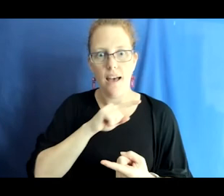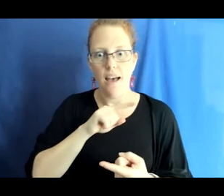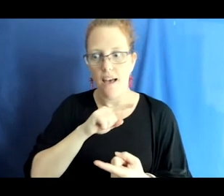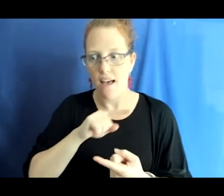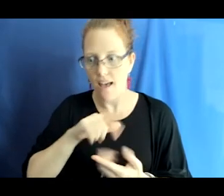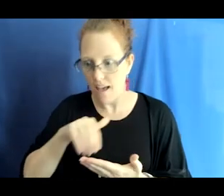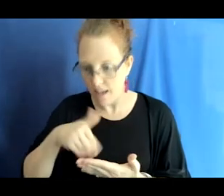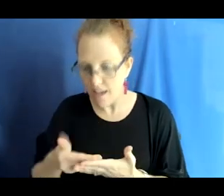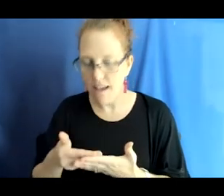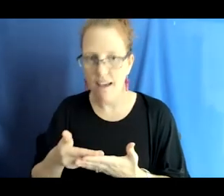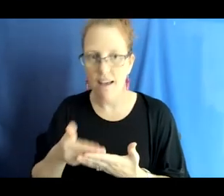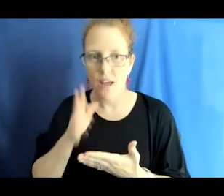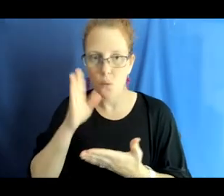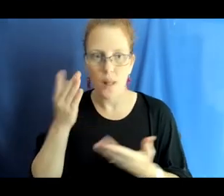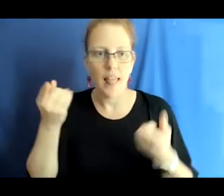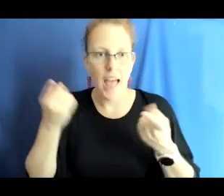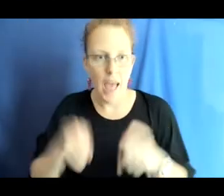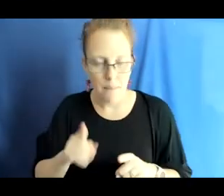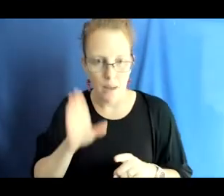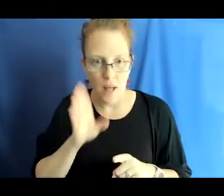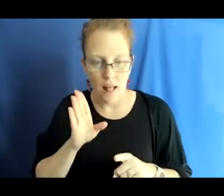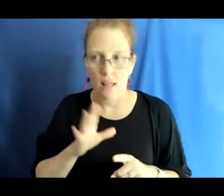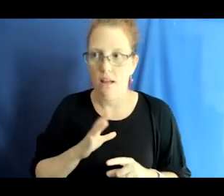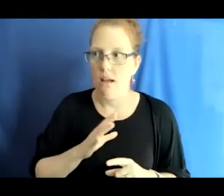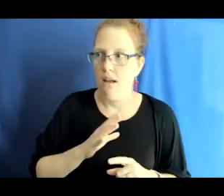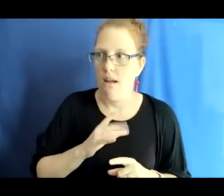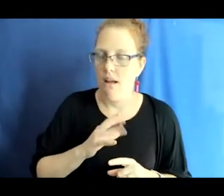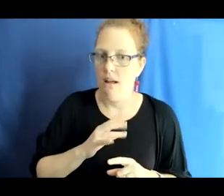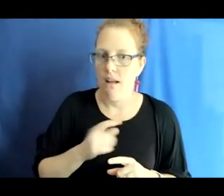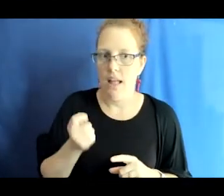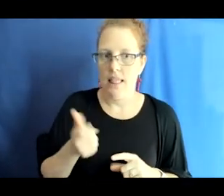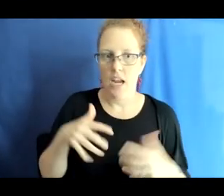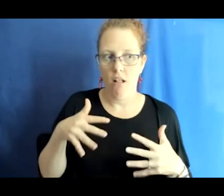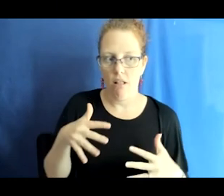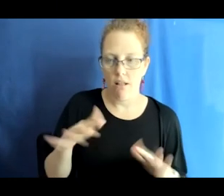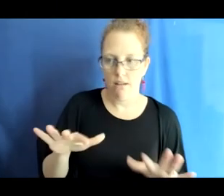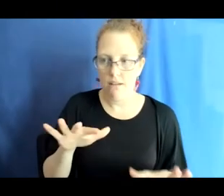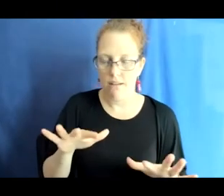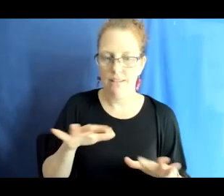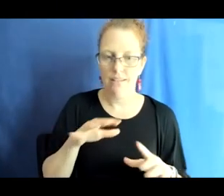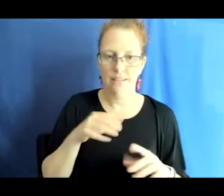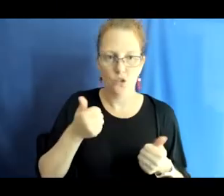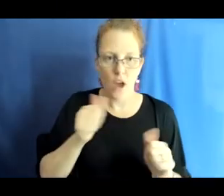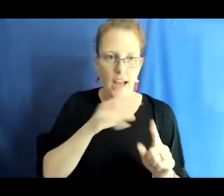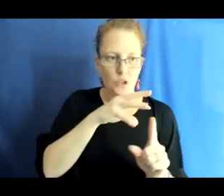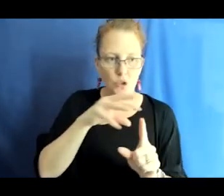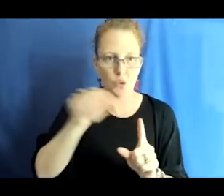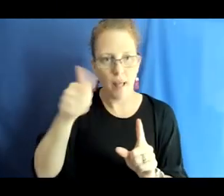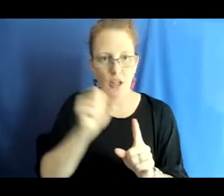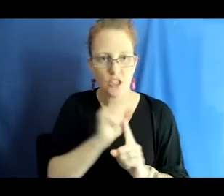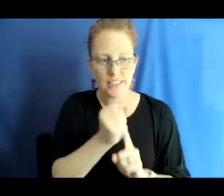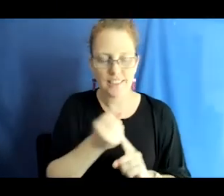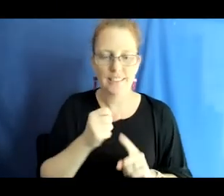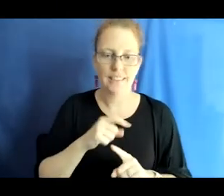we had this feeling, like this feeling of, you know, trying to shoot other stuff, and then we came up